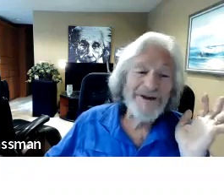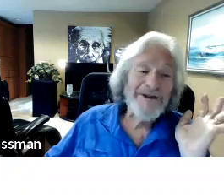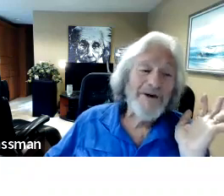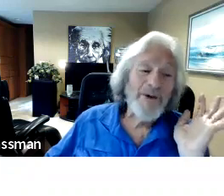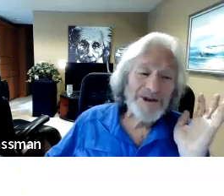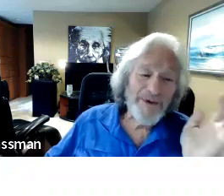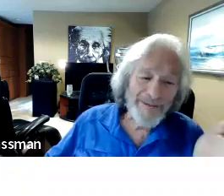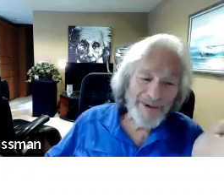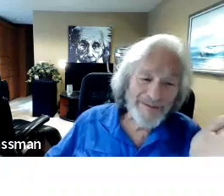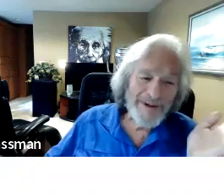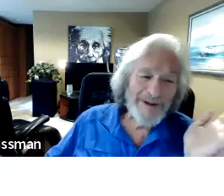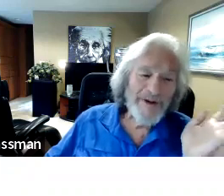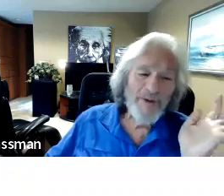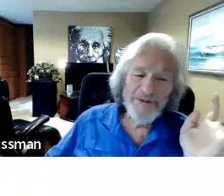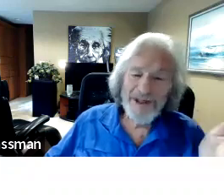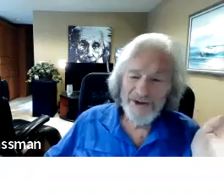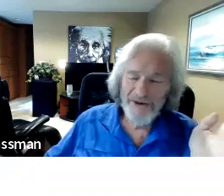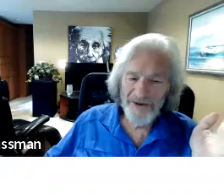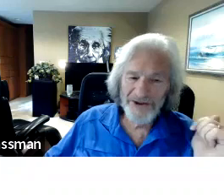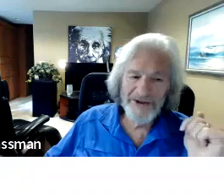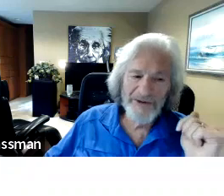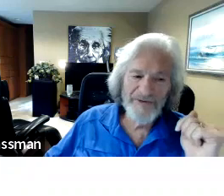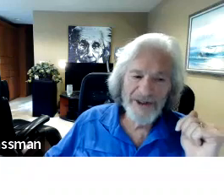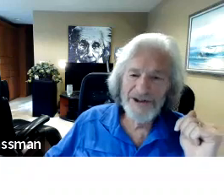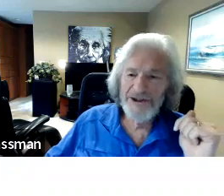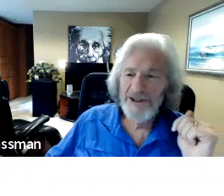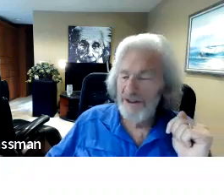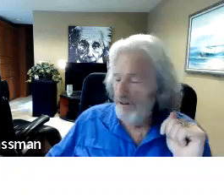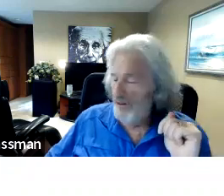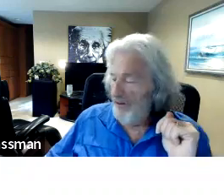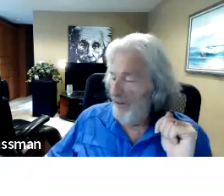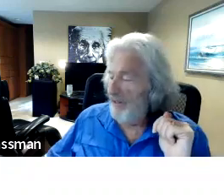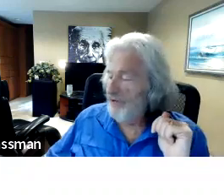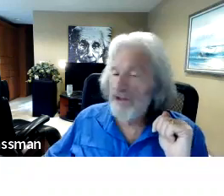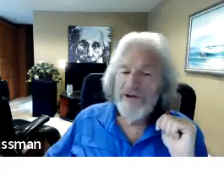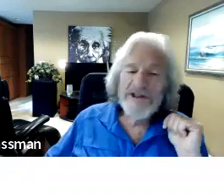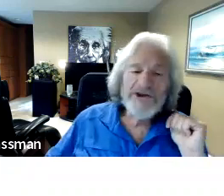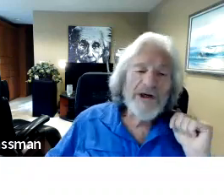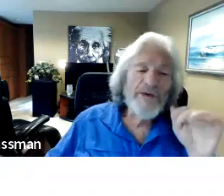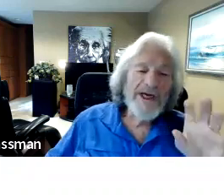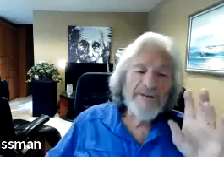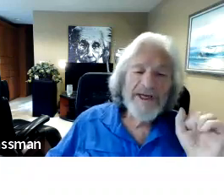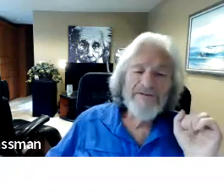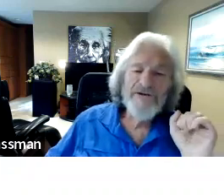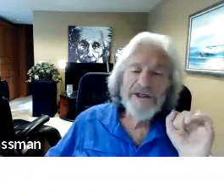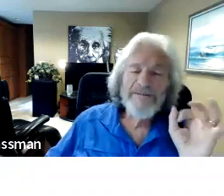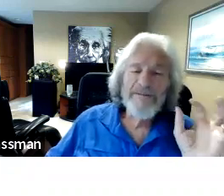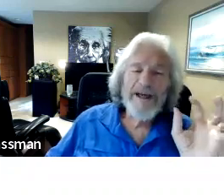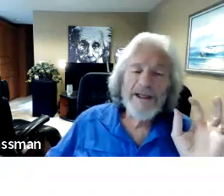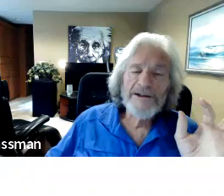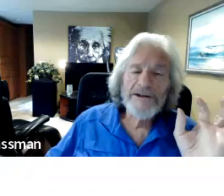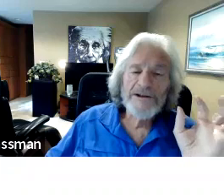of what's a problem with much of the things that we face. I was giving a talk. We had a